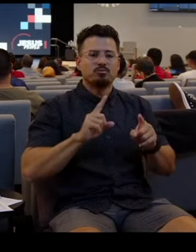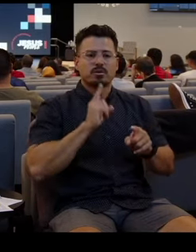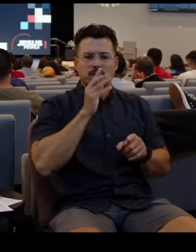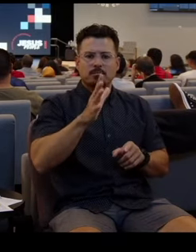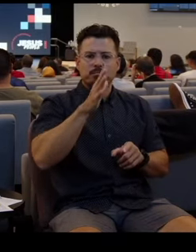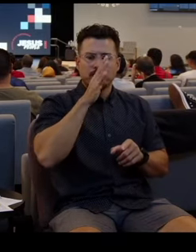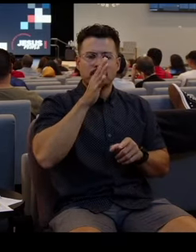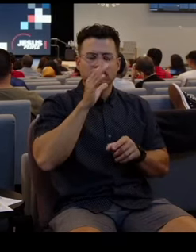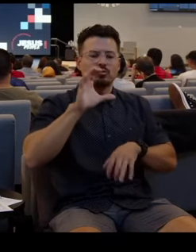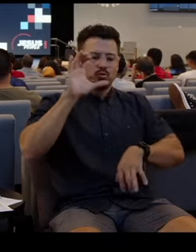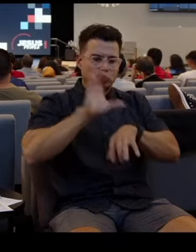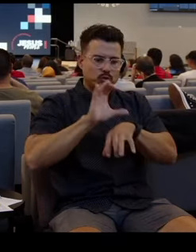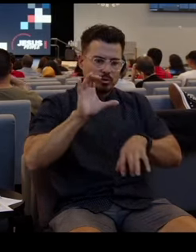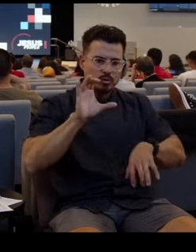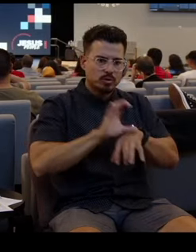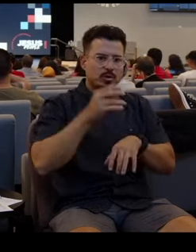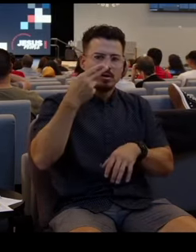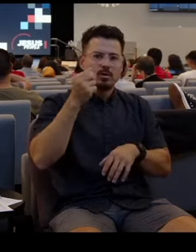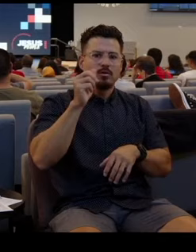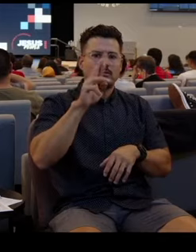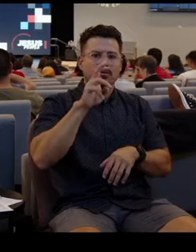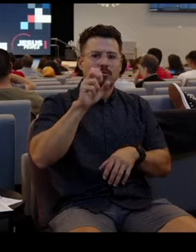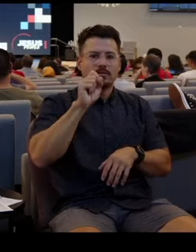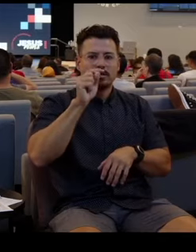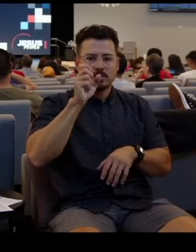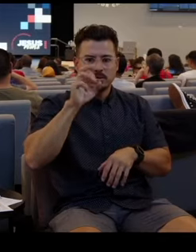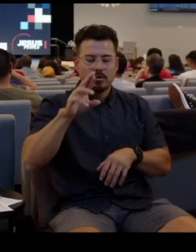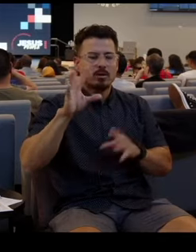Harvesters Conference. This is not an area conference.